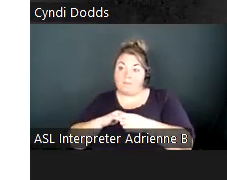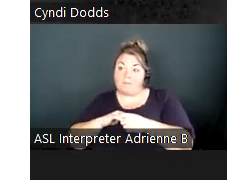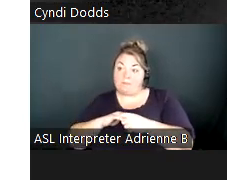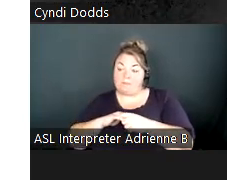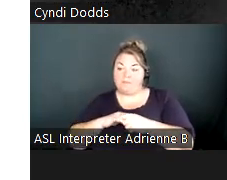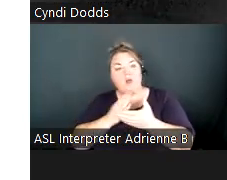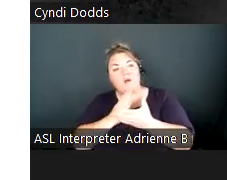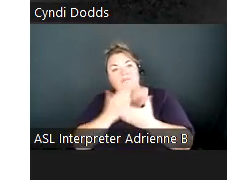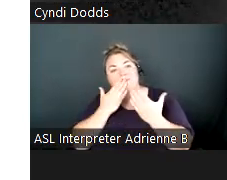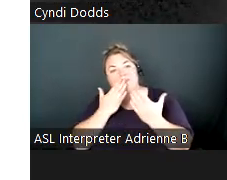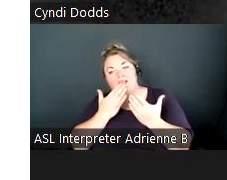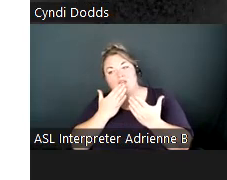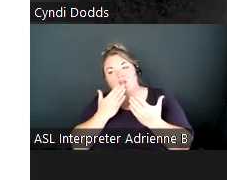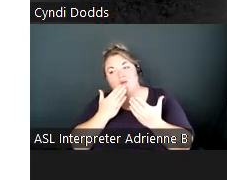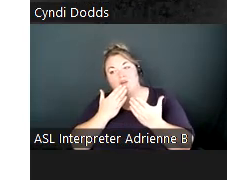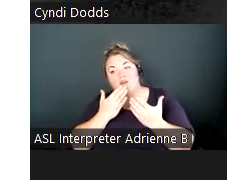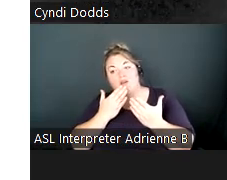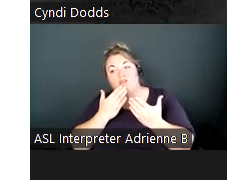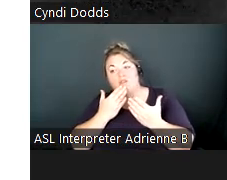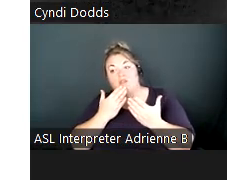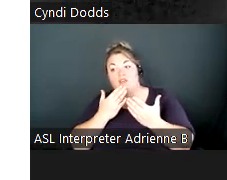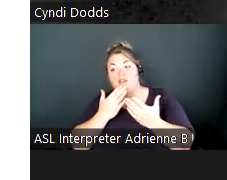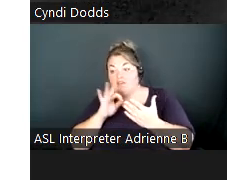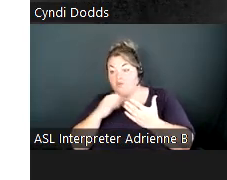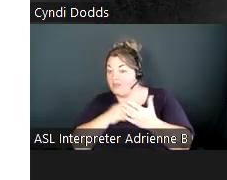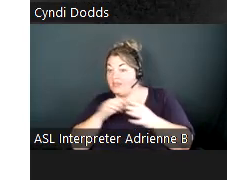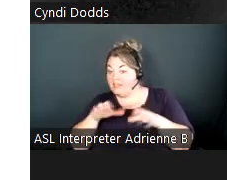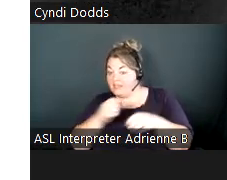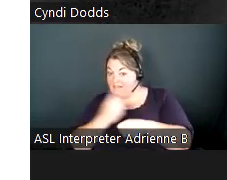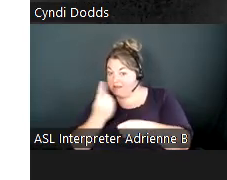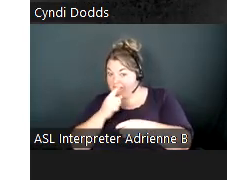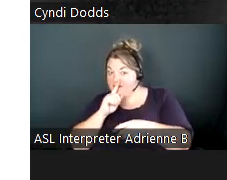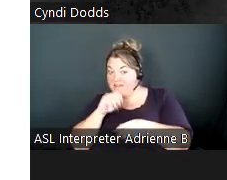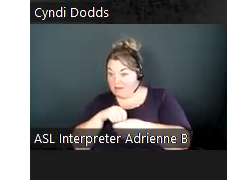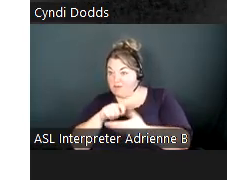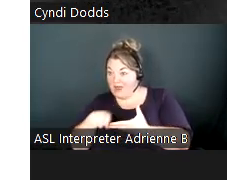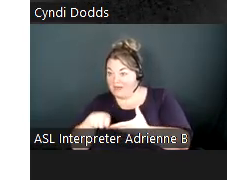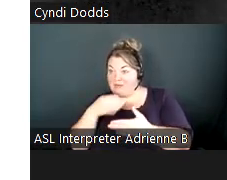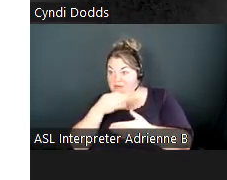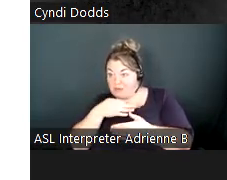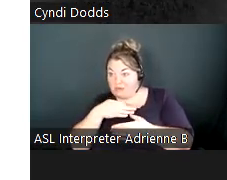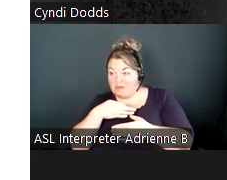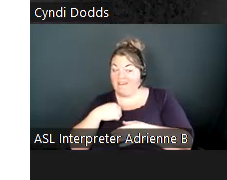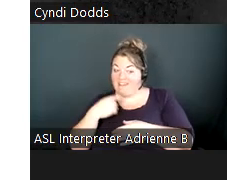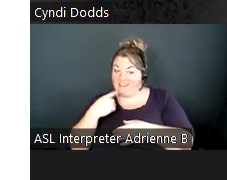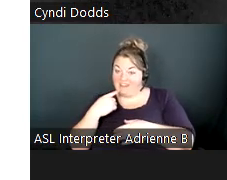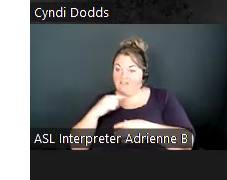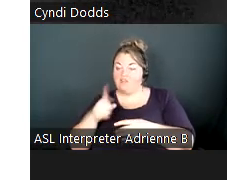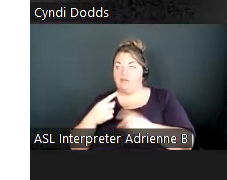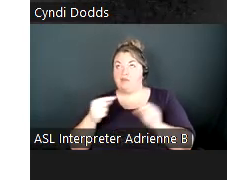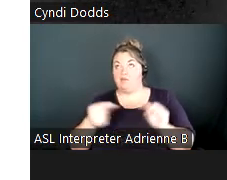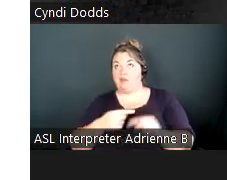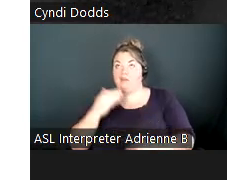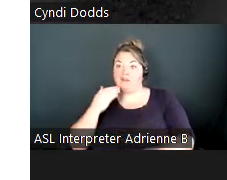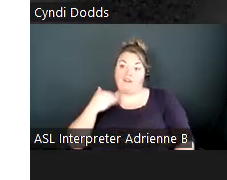All right, thank you. Just so long as we get something in writing pretty darn soon. I hate to be just a pain in the neck about